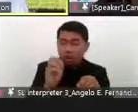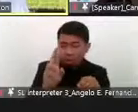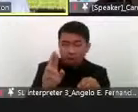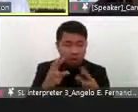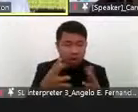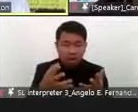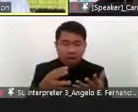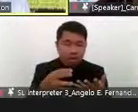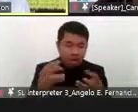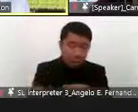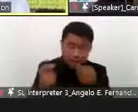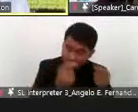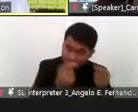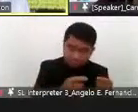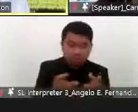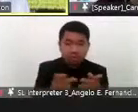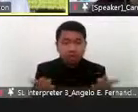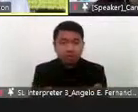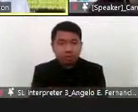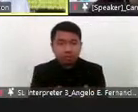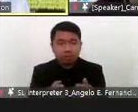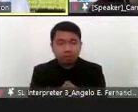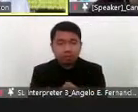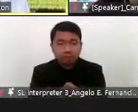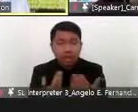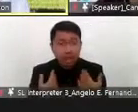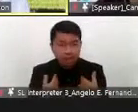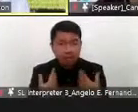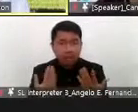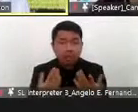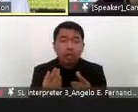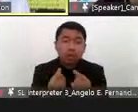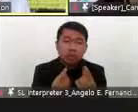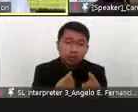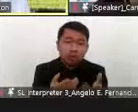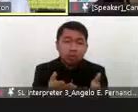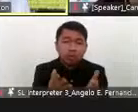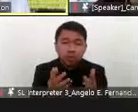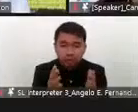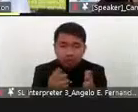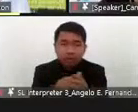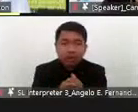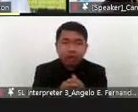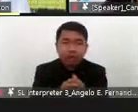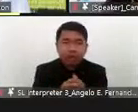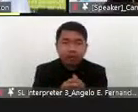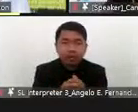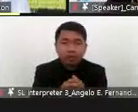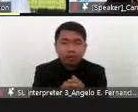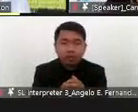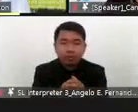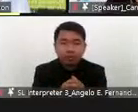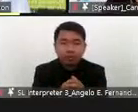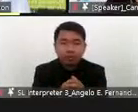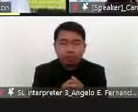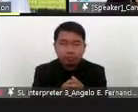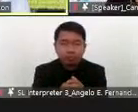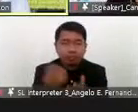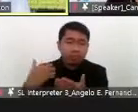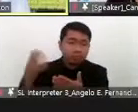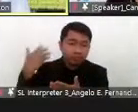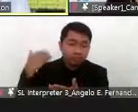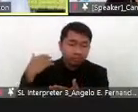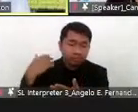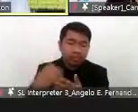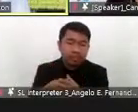are, and so I think there are some ways to deal with that heat. We've saw in the last few years